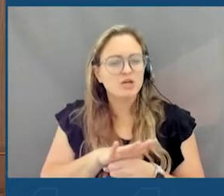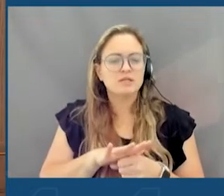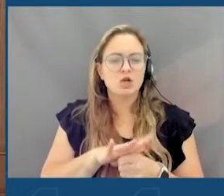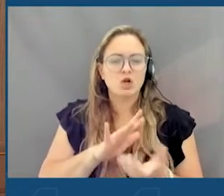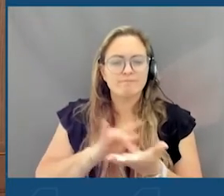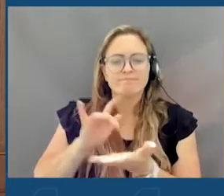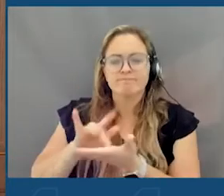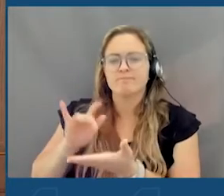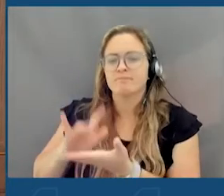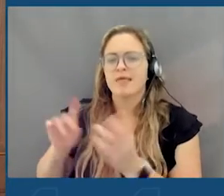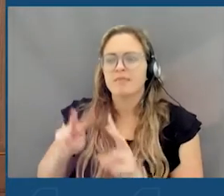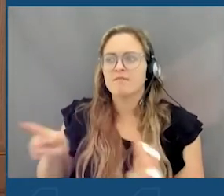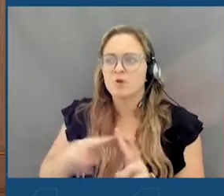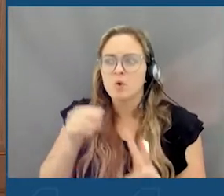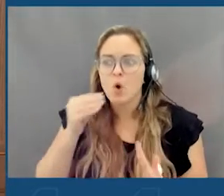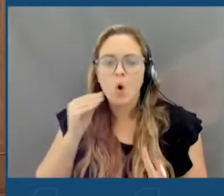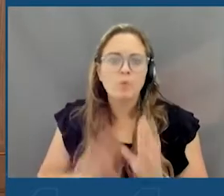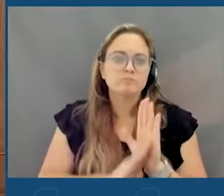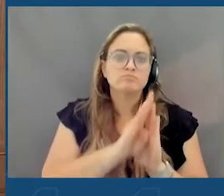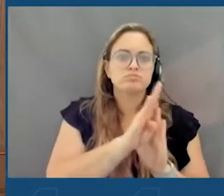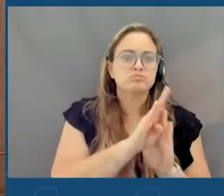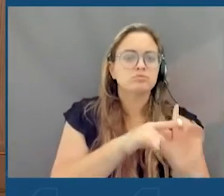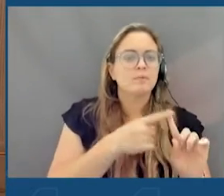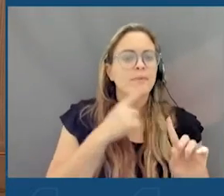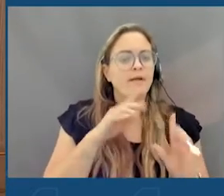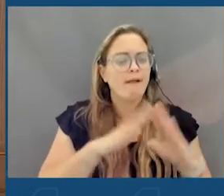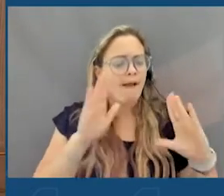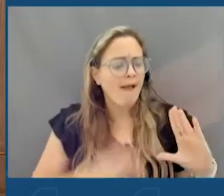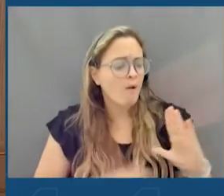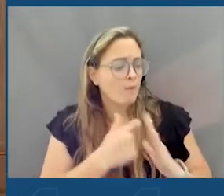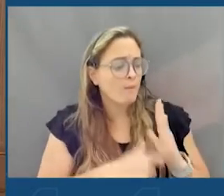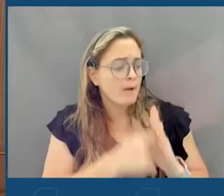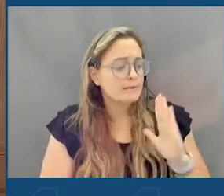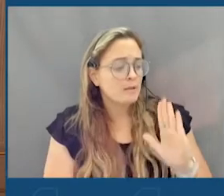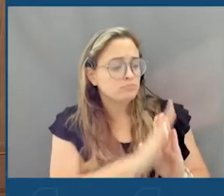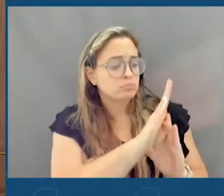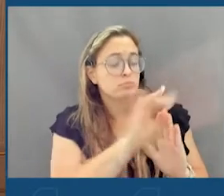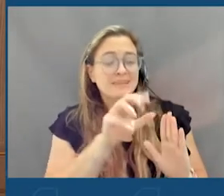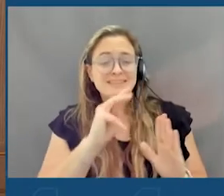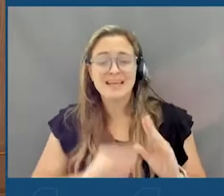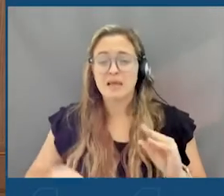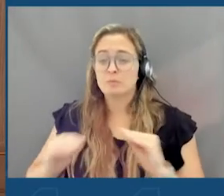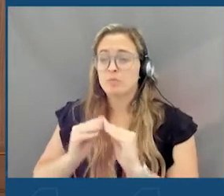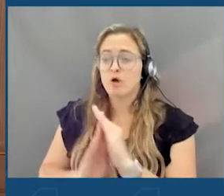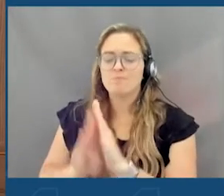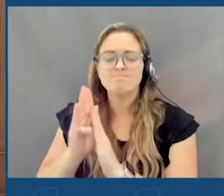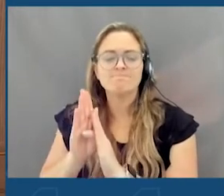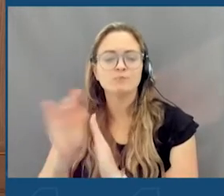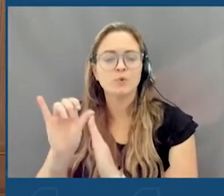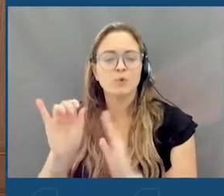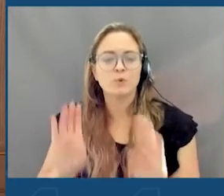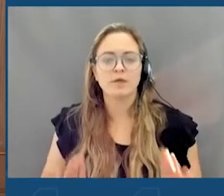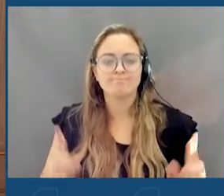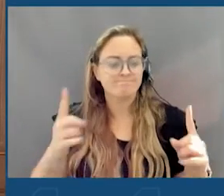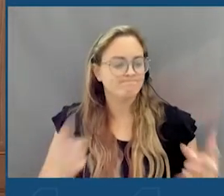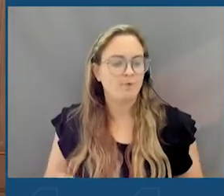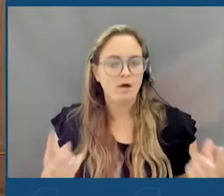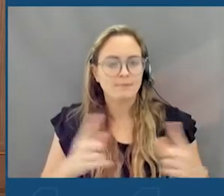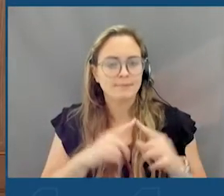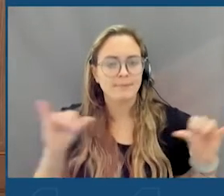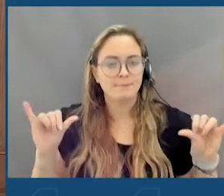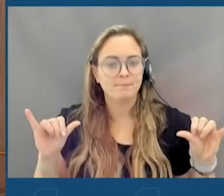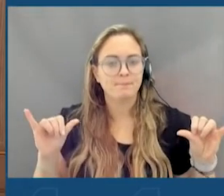homes is up. As housing prices skyrocket, so have the scams to steal these rights. There